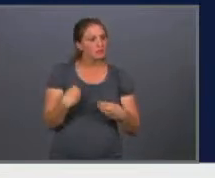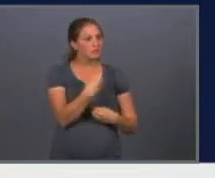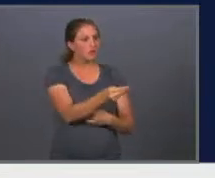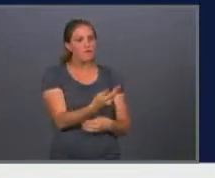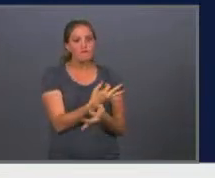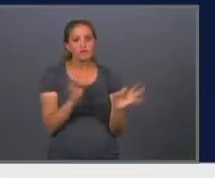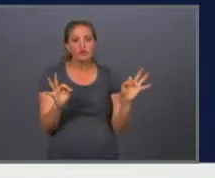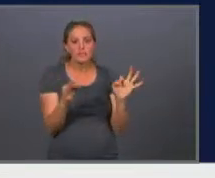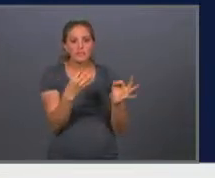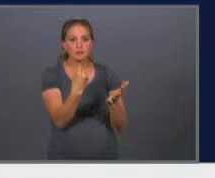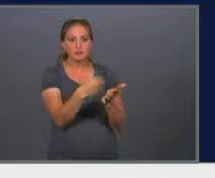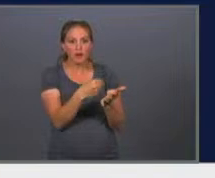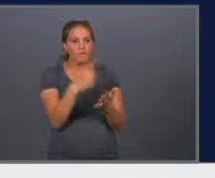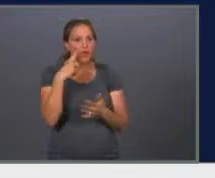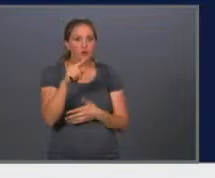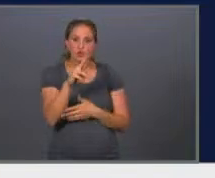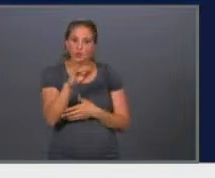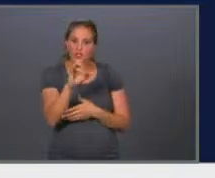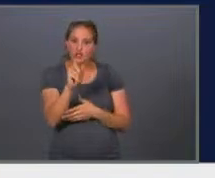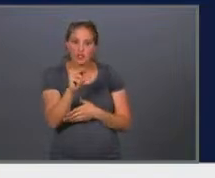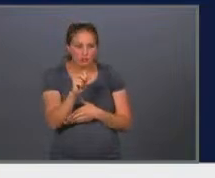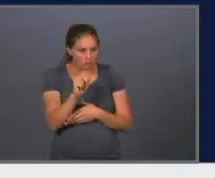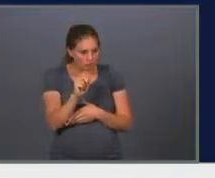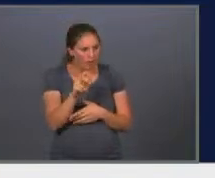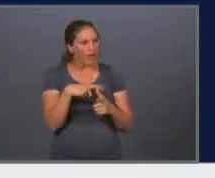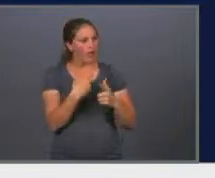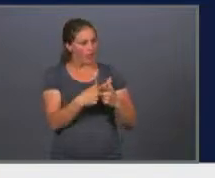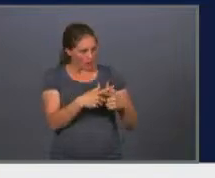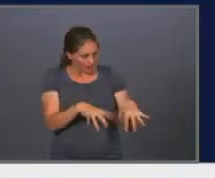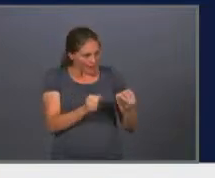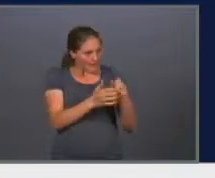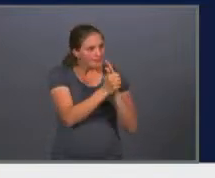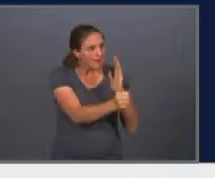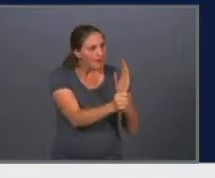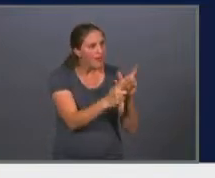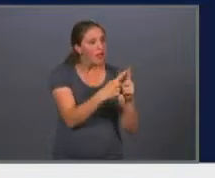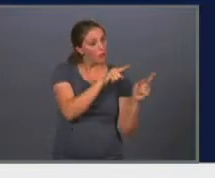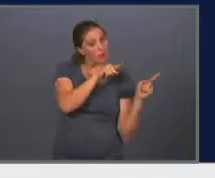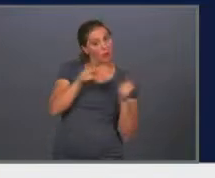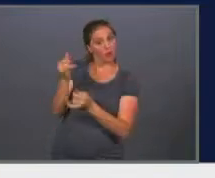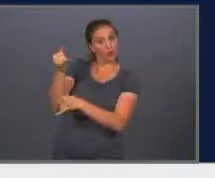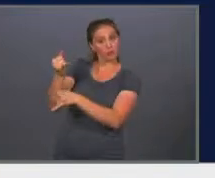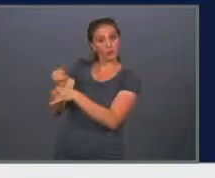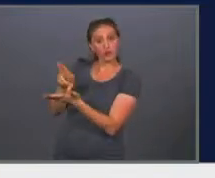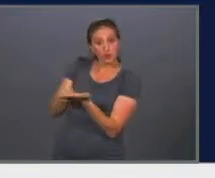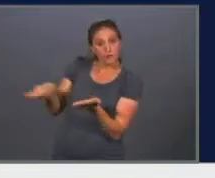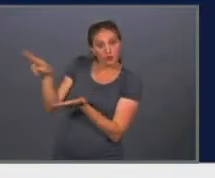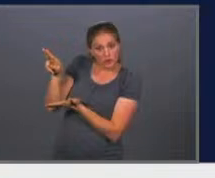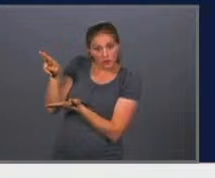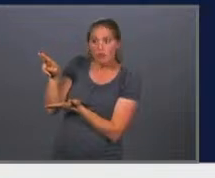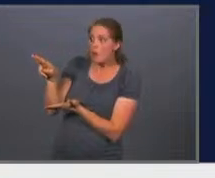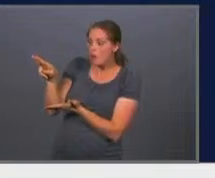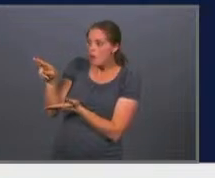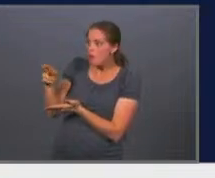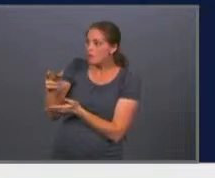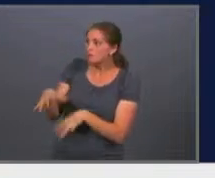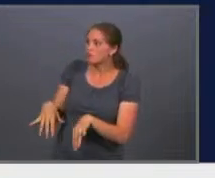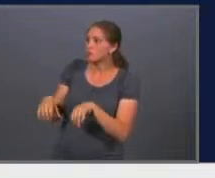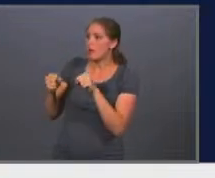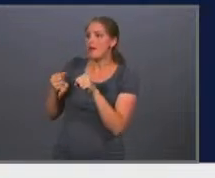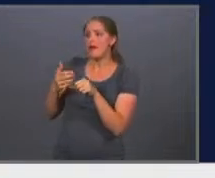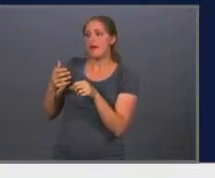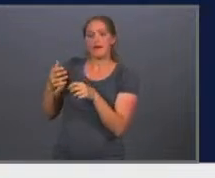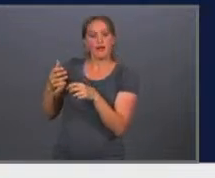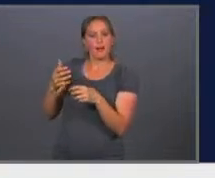tech centers, and then we want you to promote a skill. So when you do decide to go to a four-year school, you are able to make a better income, have a different